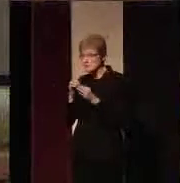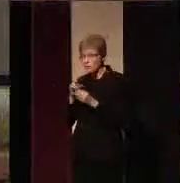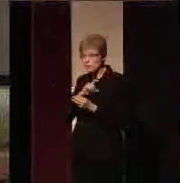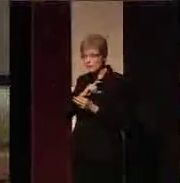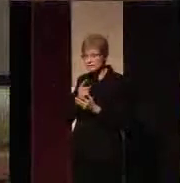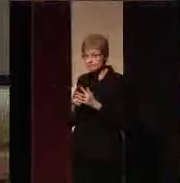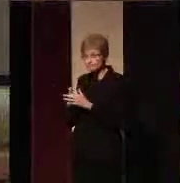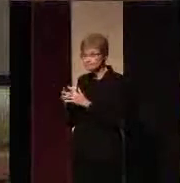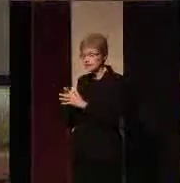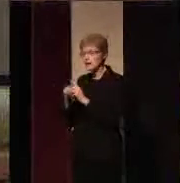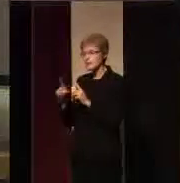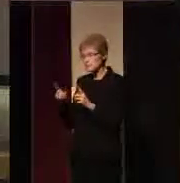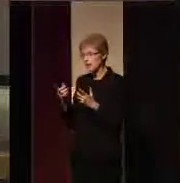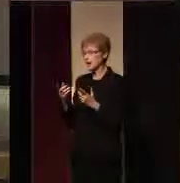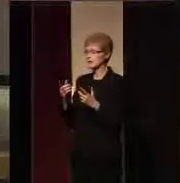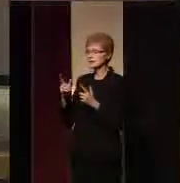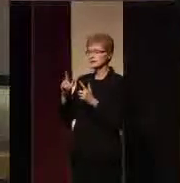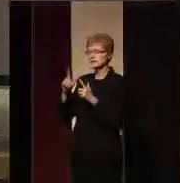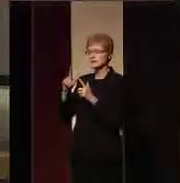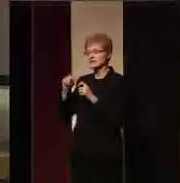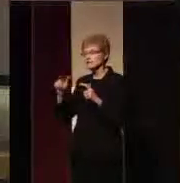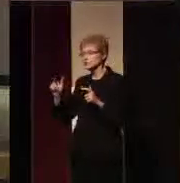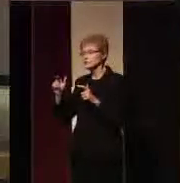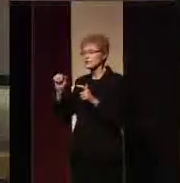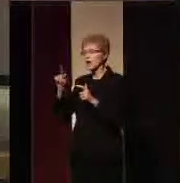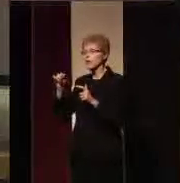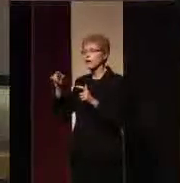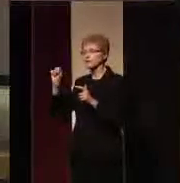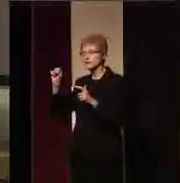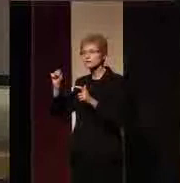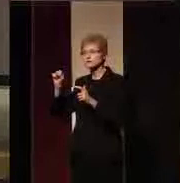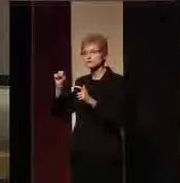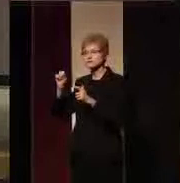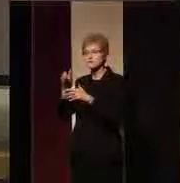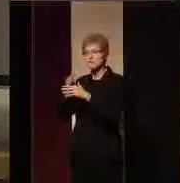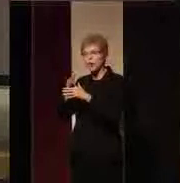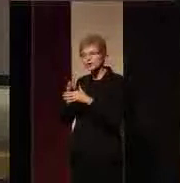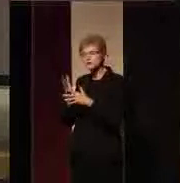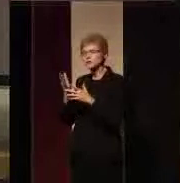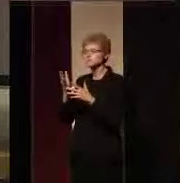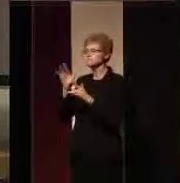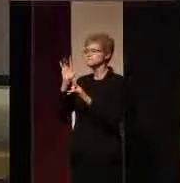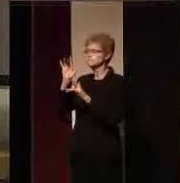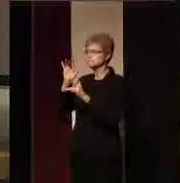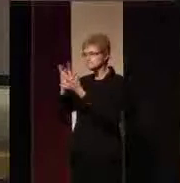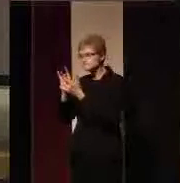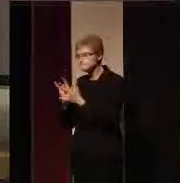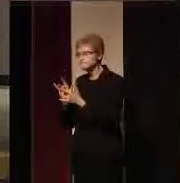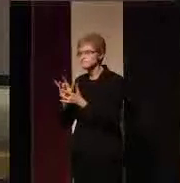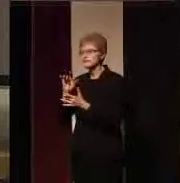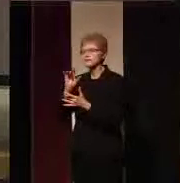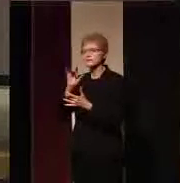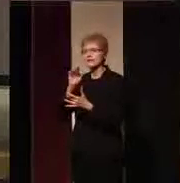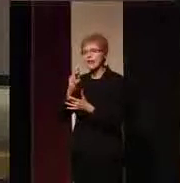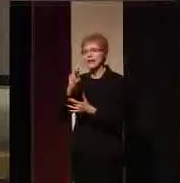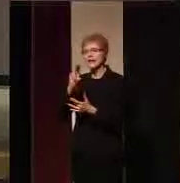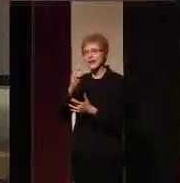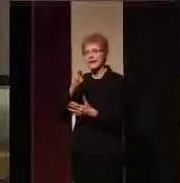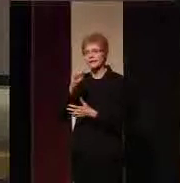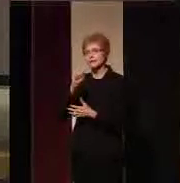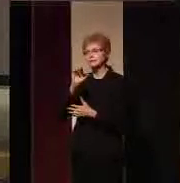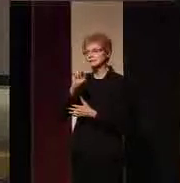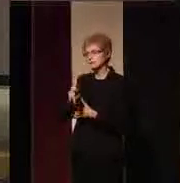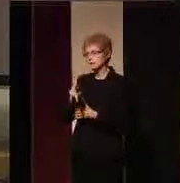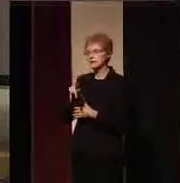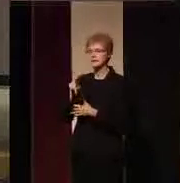But I did reach out to the Diversity Awareness Partnership. I've attended some of their training. I reached out to the NAACP. I met with Mike McMillan